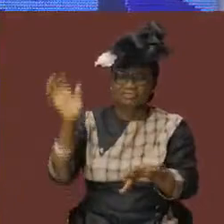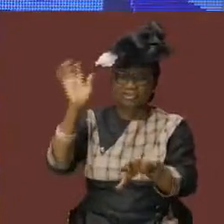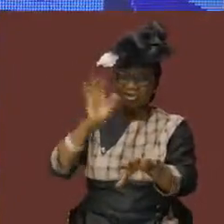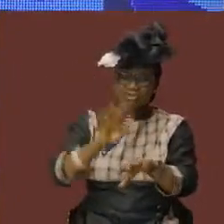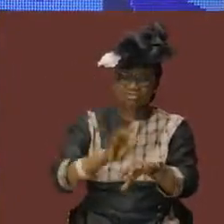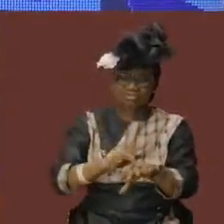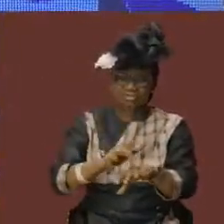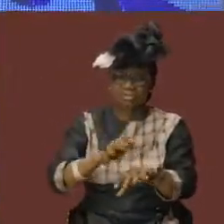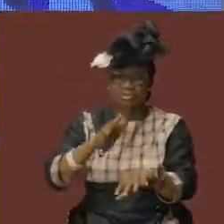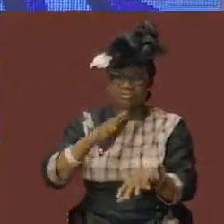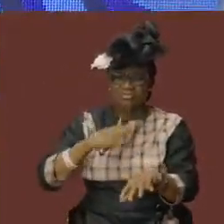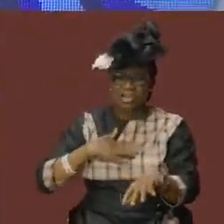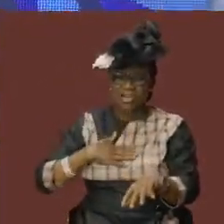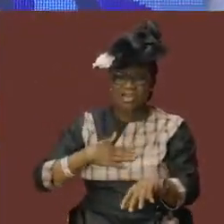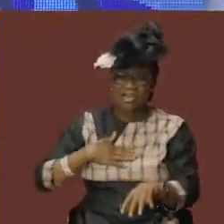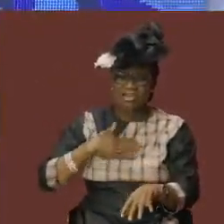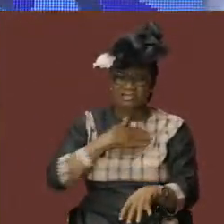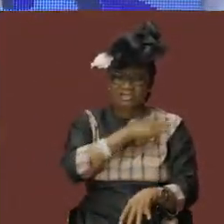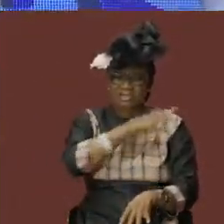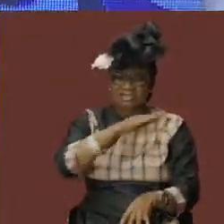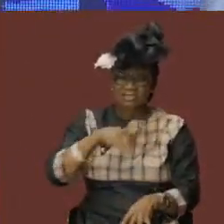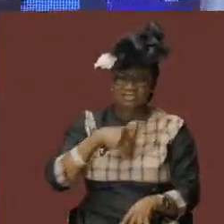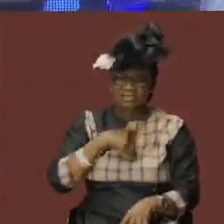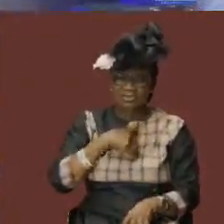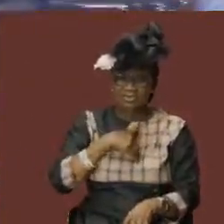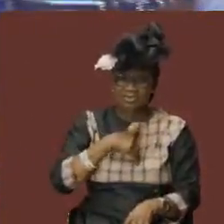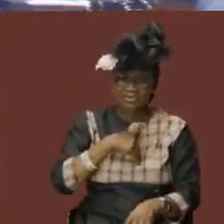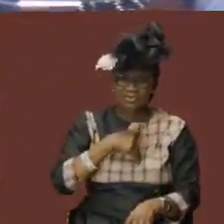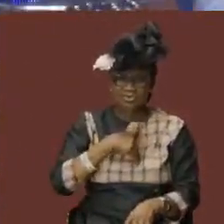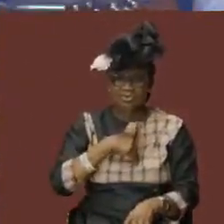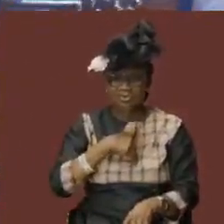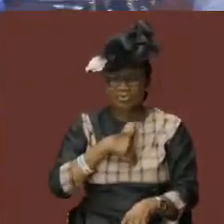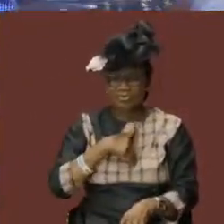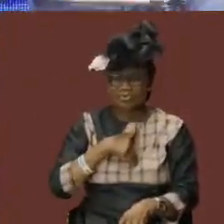touch my soul.